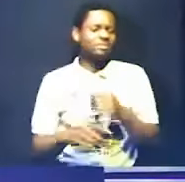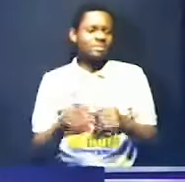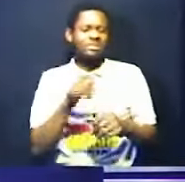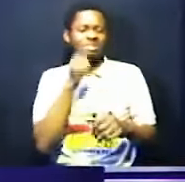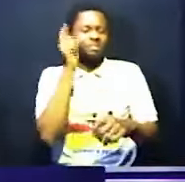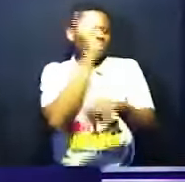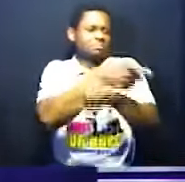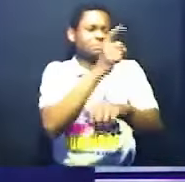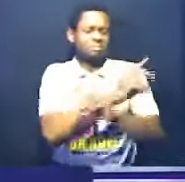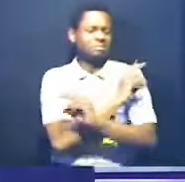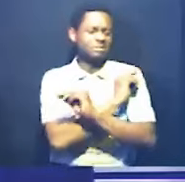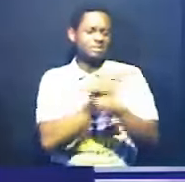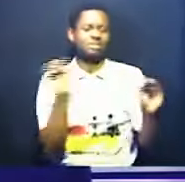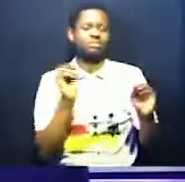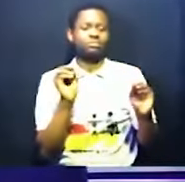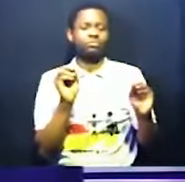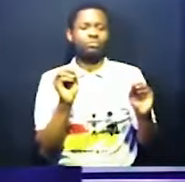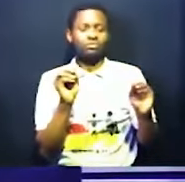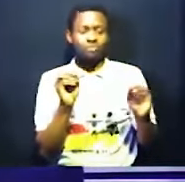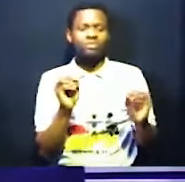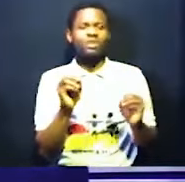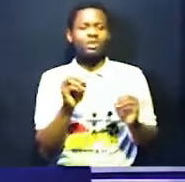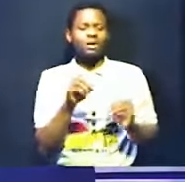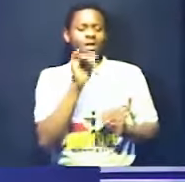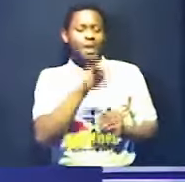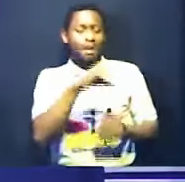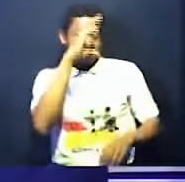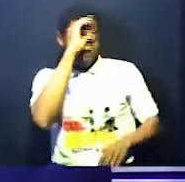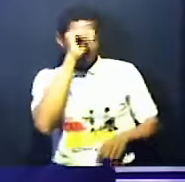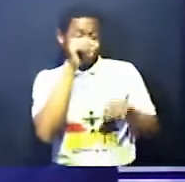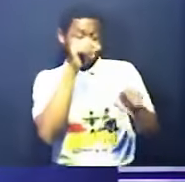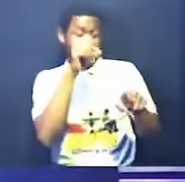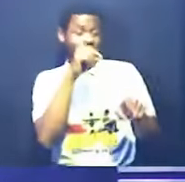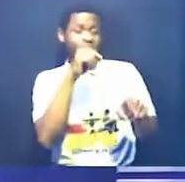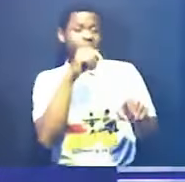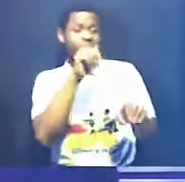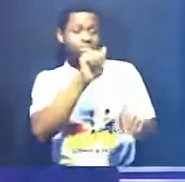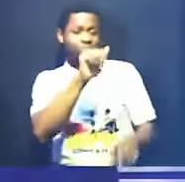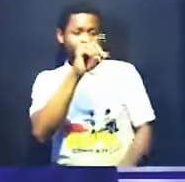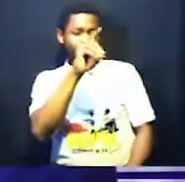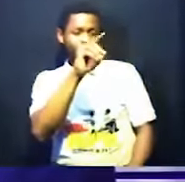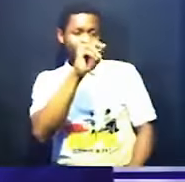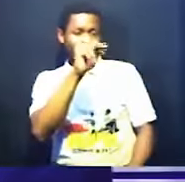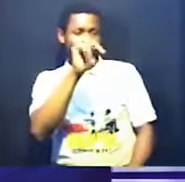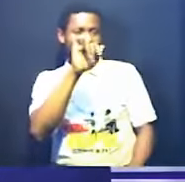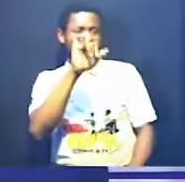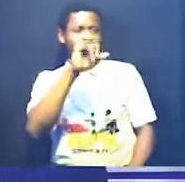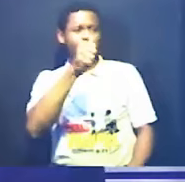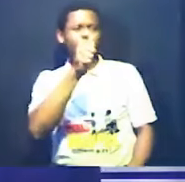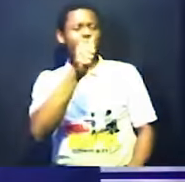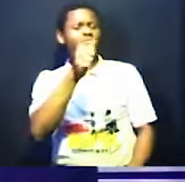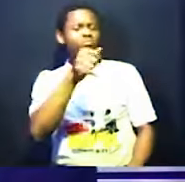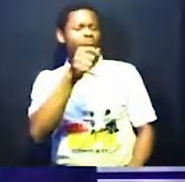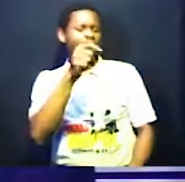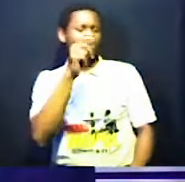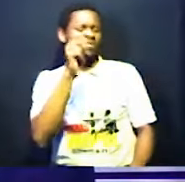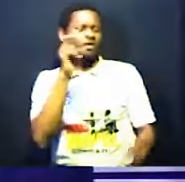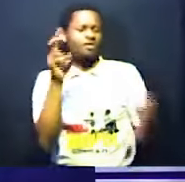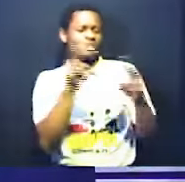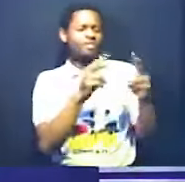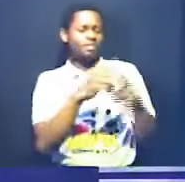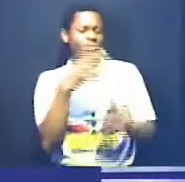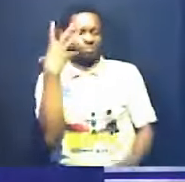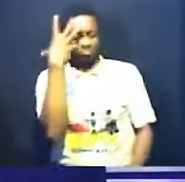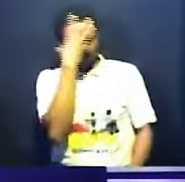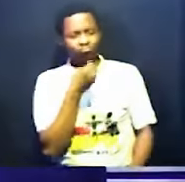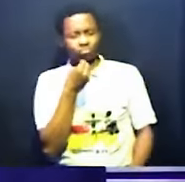next to Absalom. And you move a numni siano na Haggit ba Adonia, man hoso can say, Mina midi